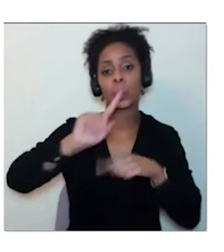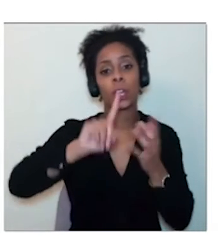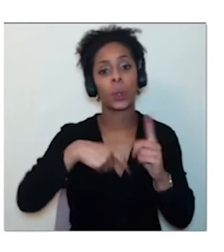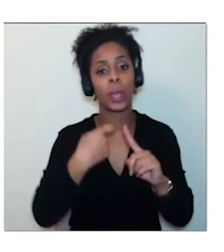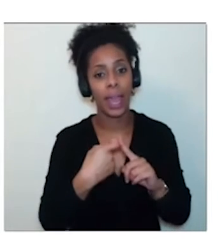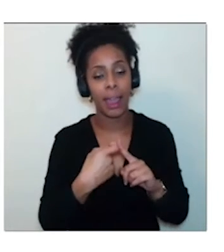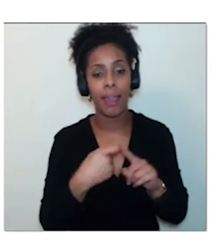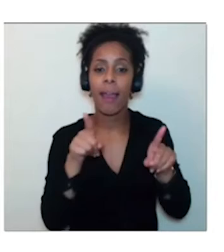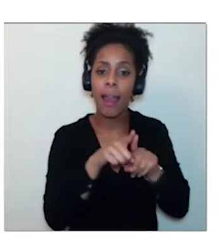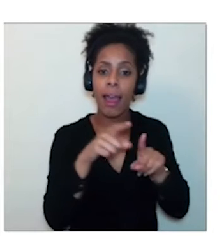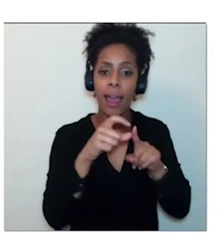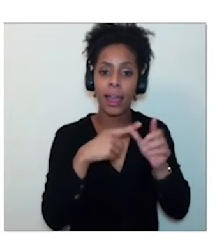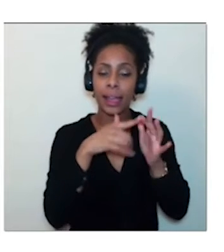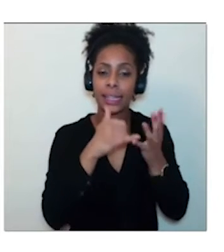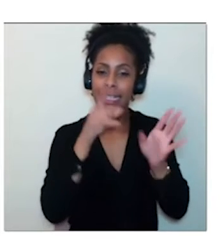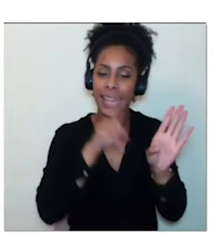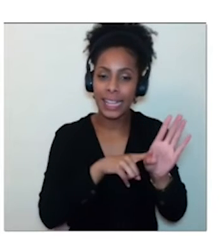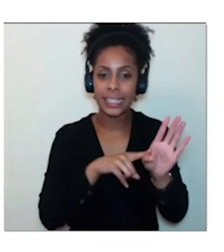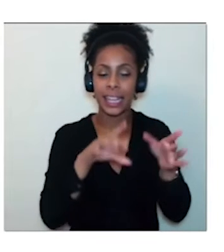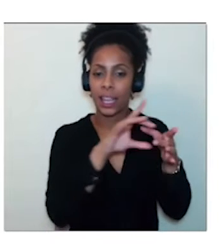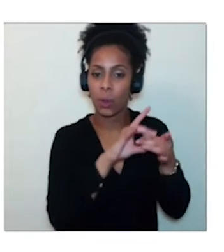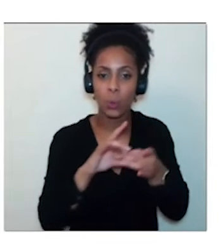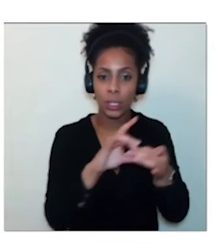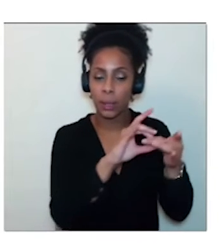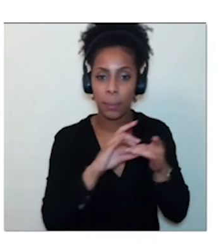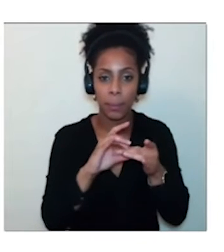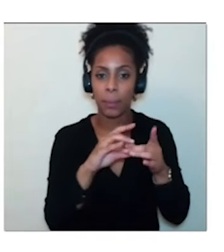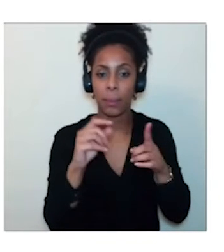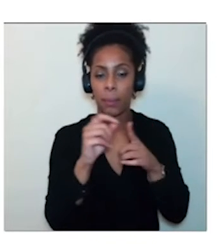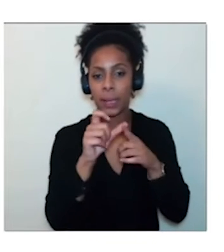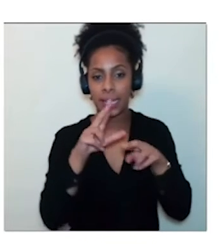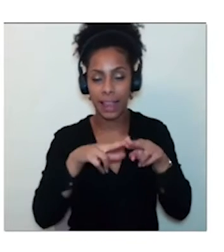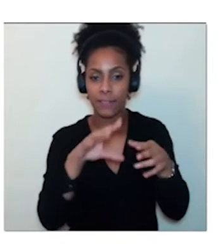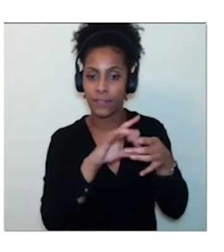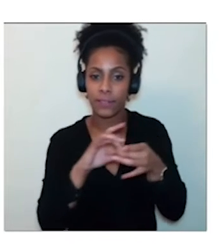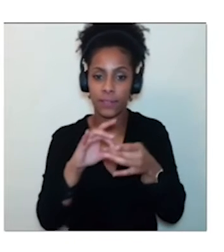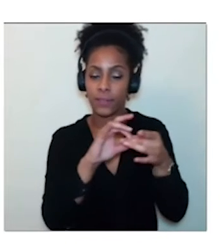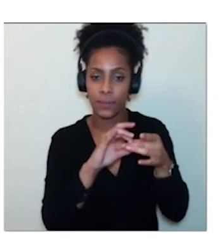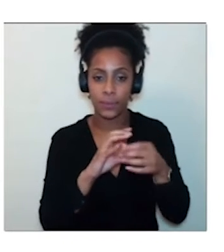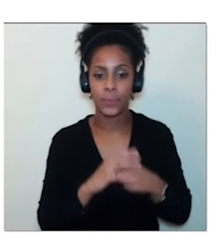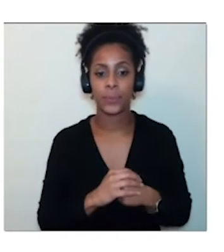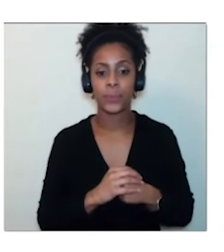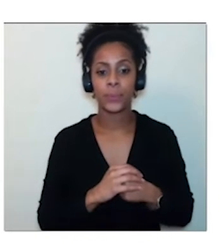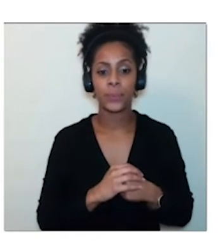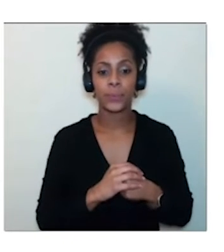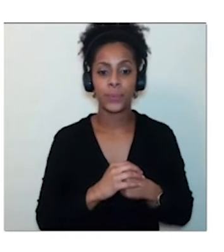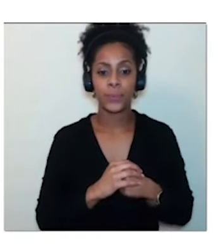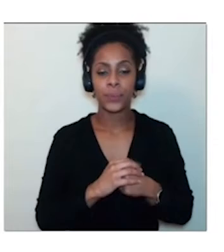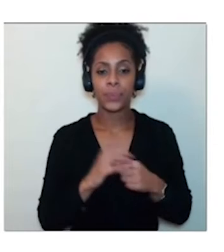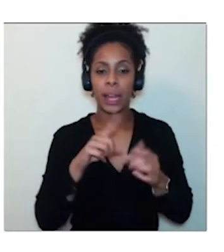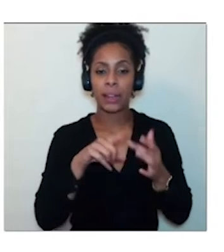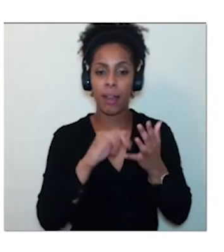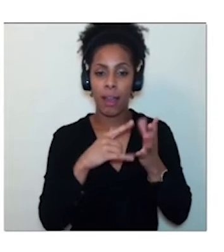ISAB, and the PDF Association. We want to ensure that best practice advice and guidance is available